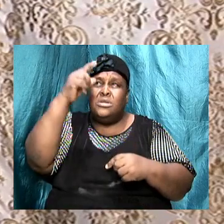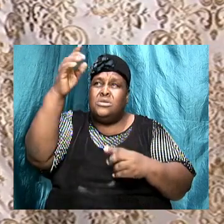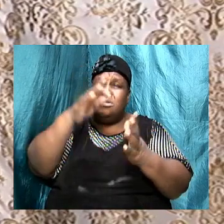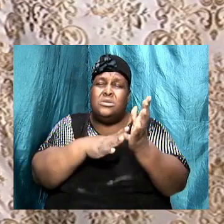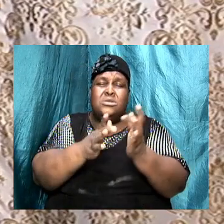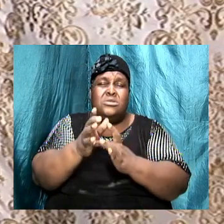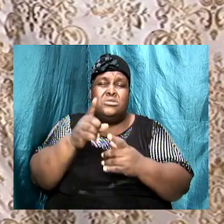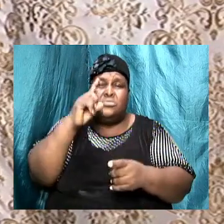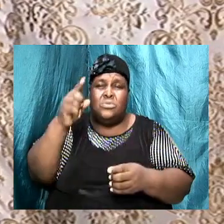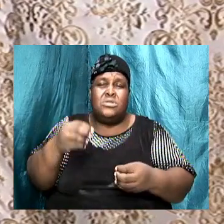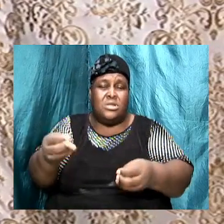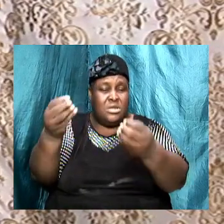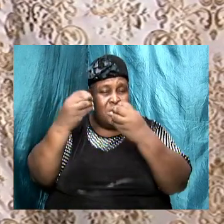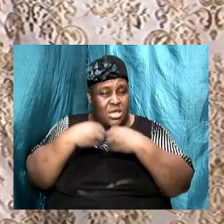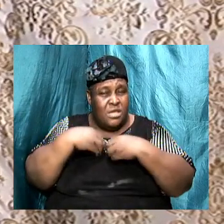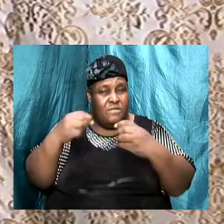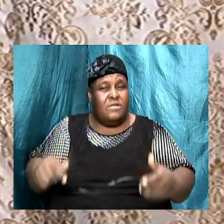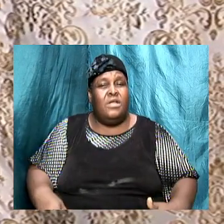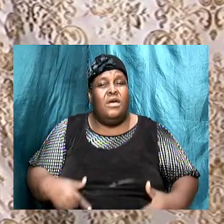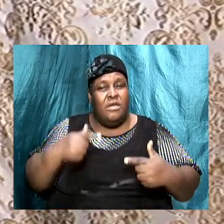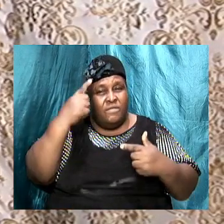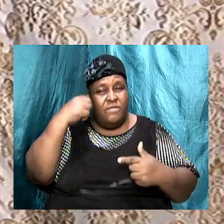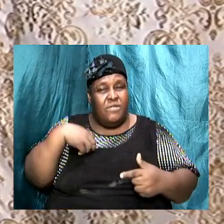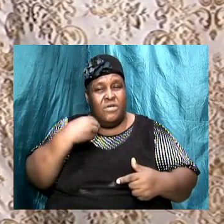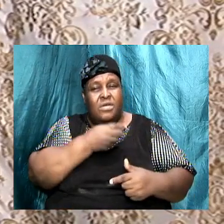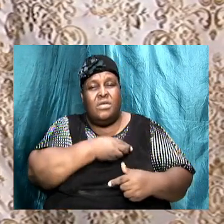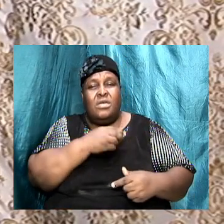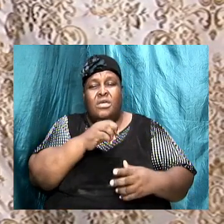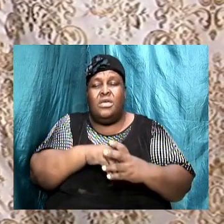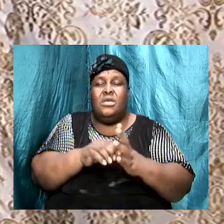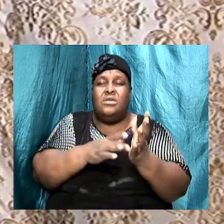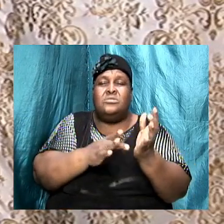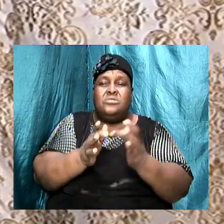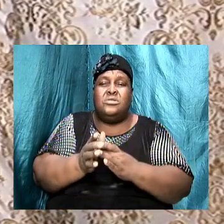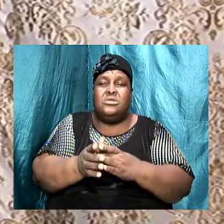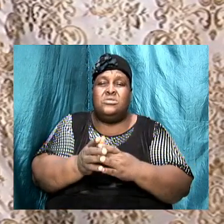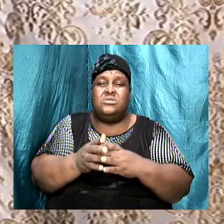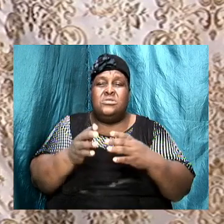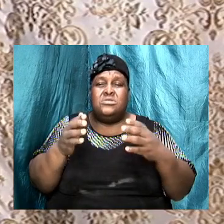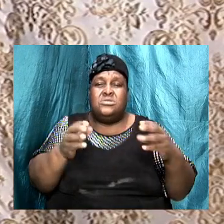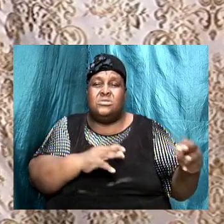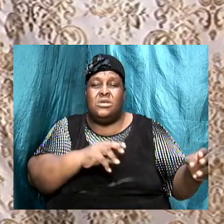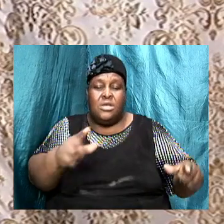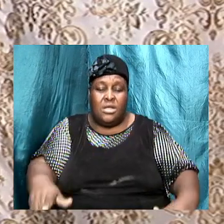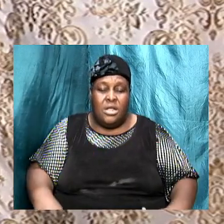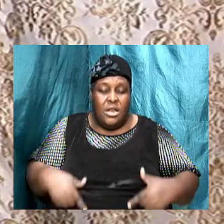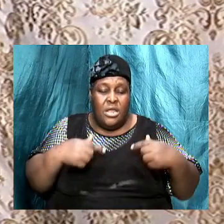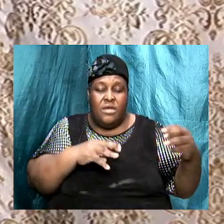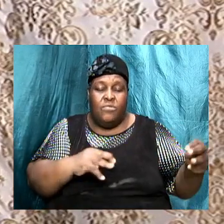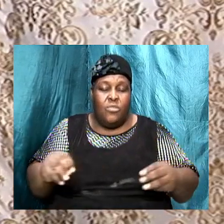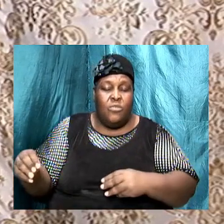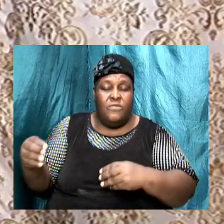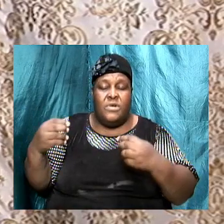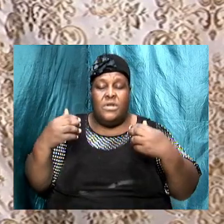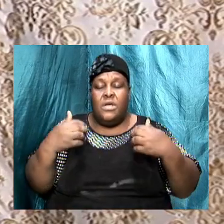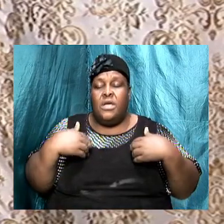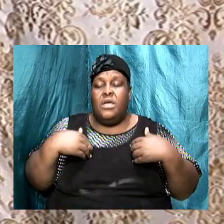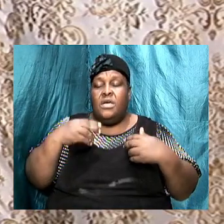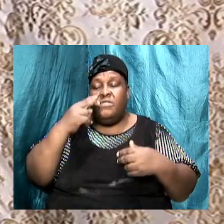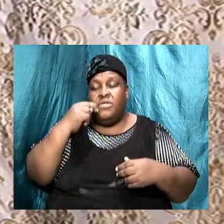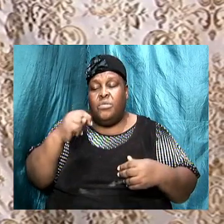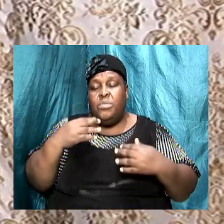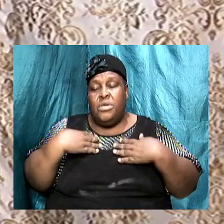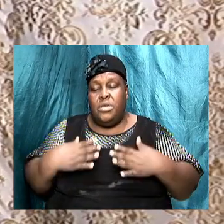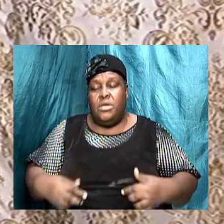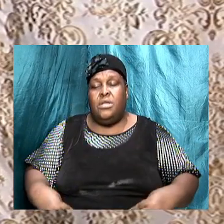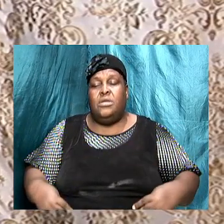life for us. In him we live, in him we move, In him we have our being. Jesus is